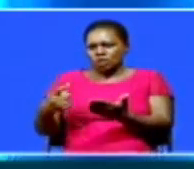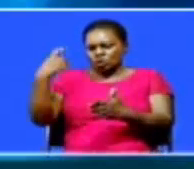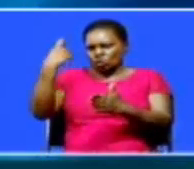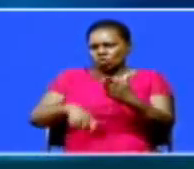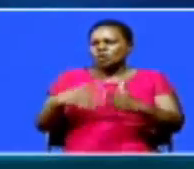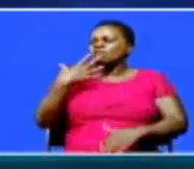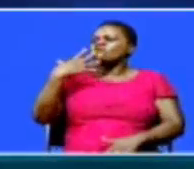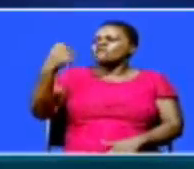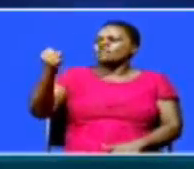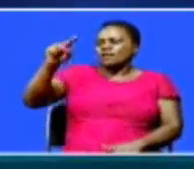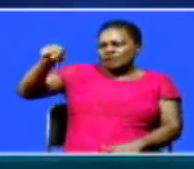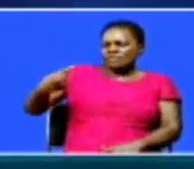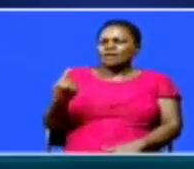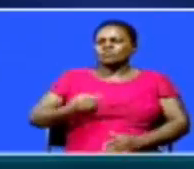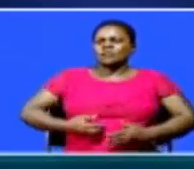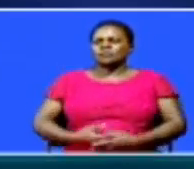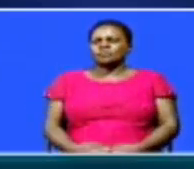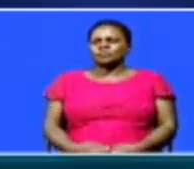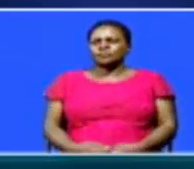of 500,000 shillings.